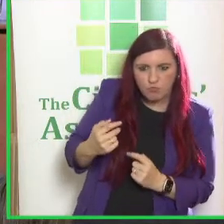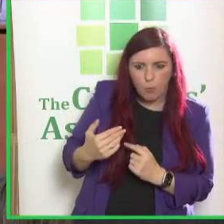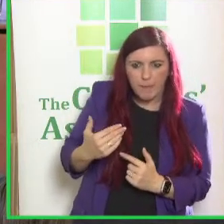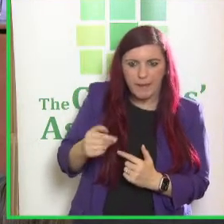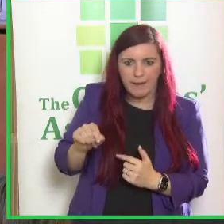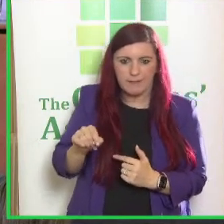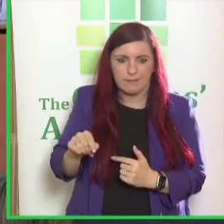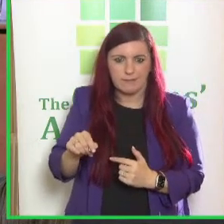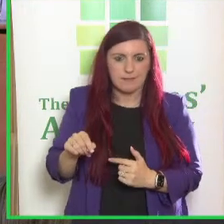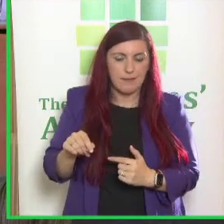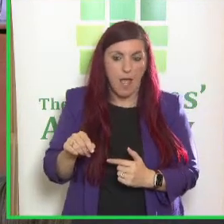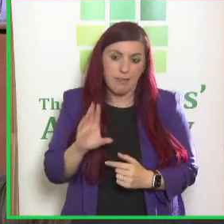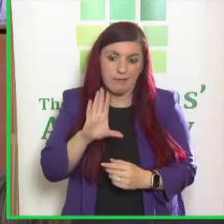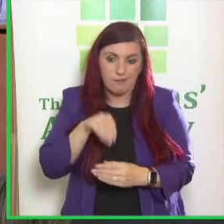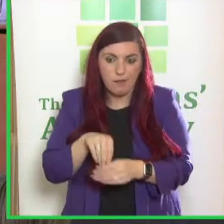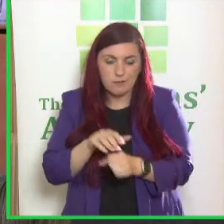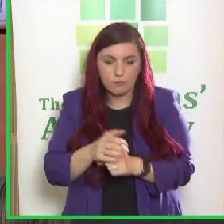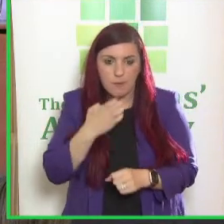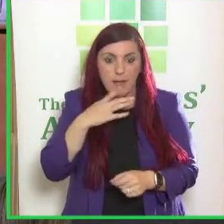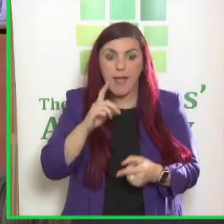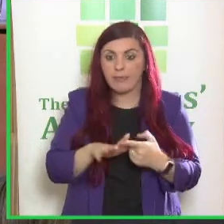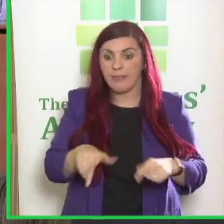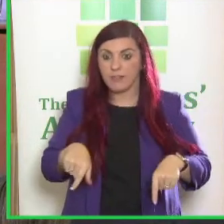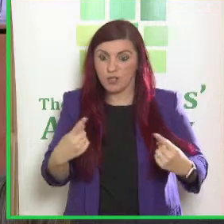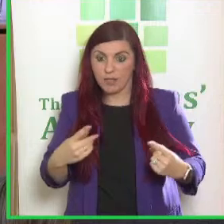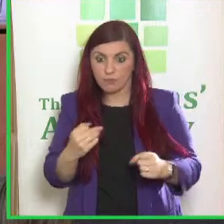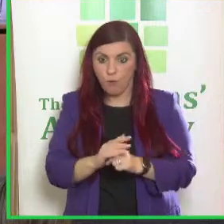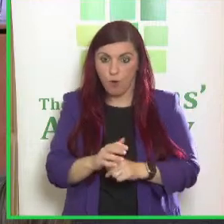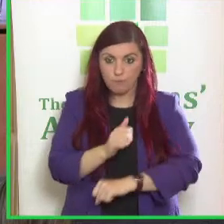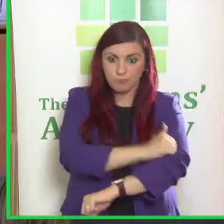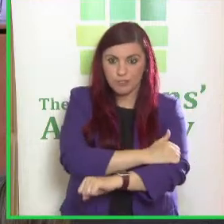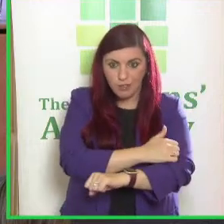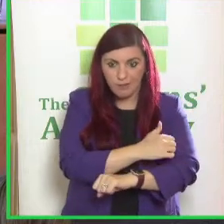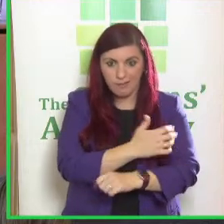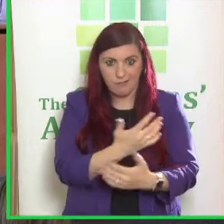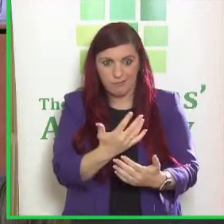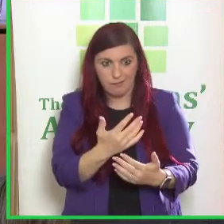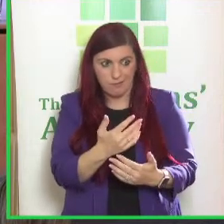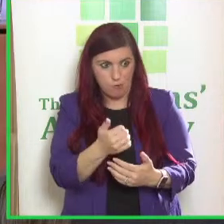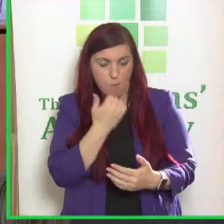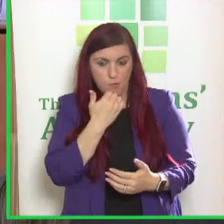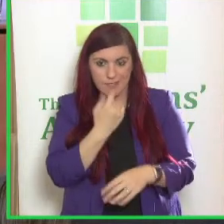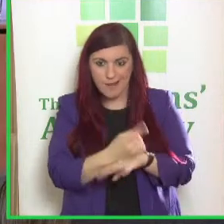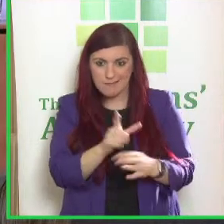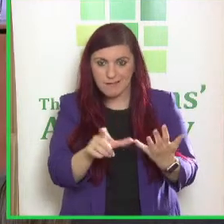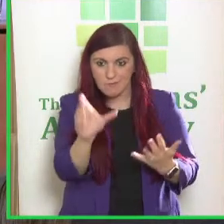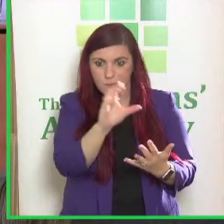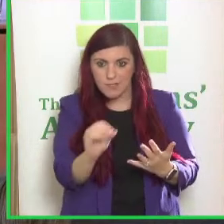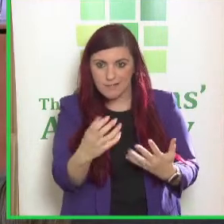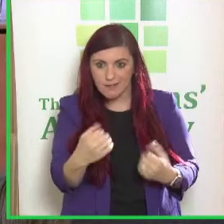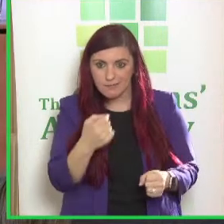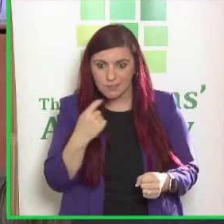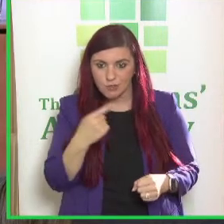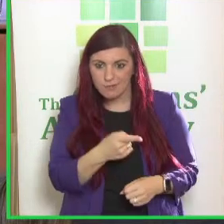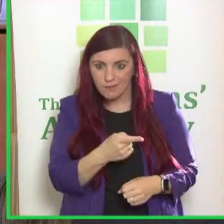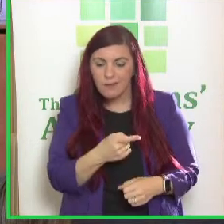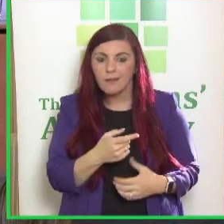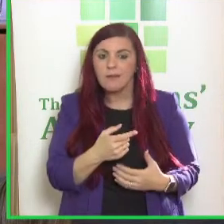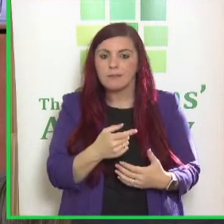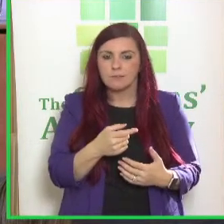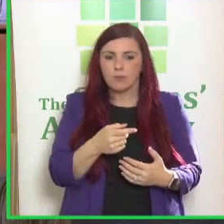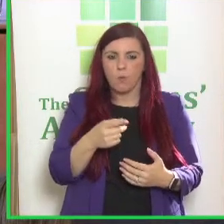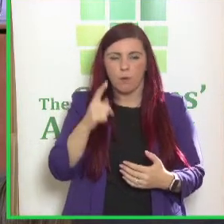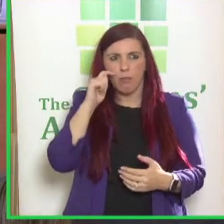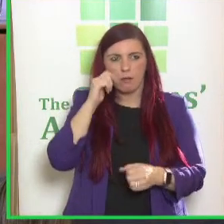criminality, and challenges as well for the prison population. We heard an awful lot about that, and there are recommendations within the Citizens Assembly report about how we can